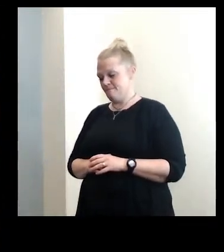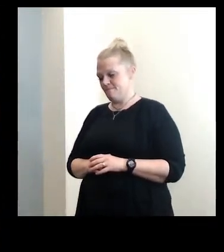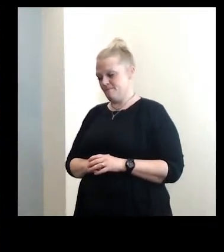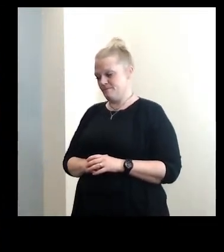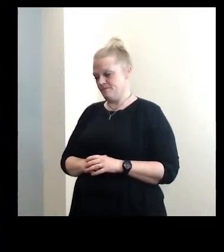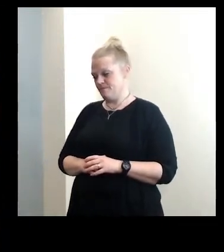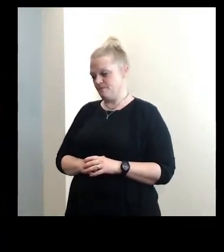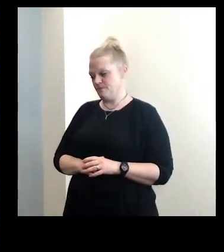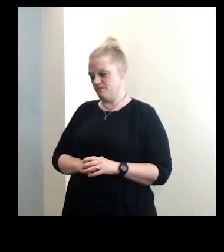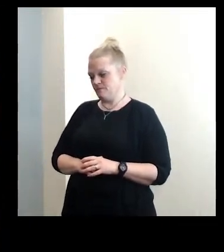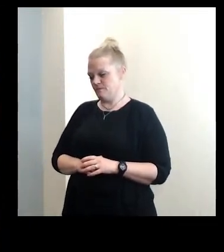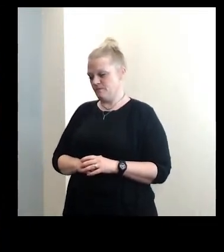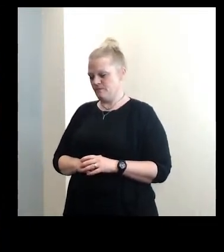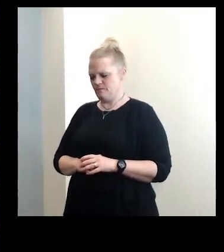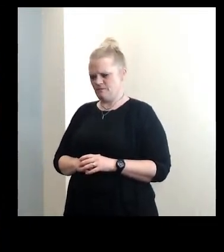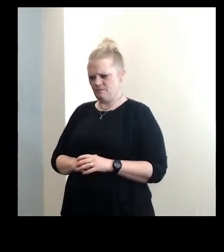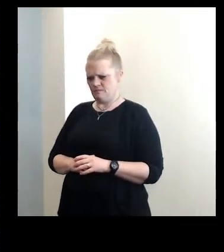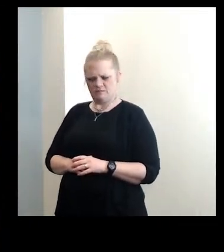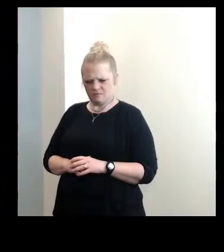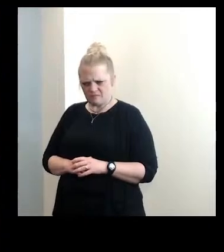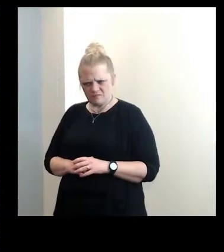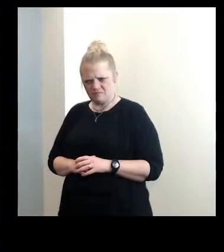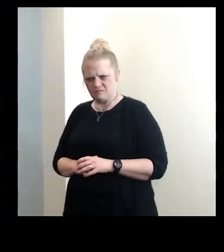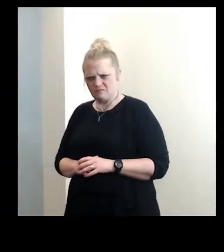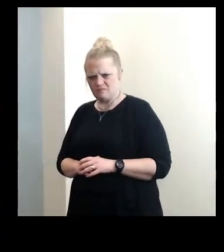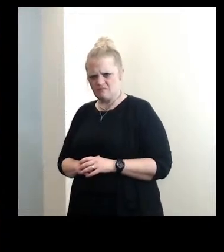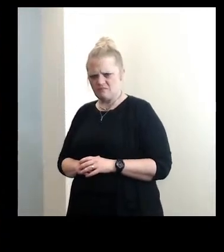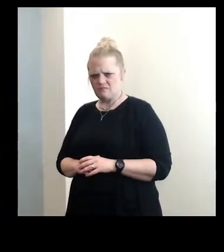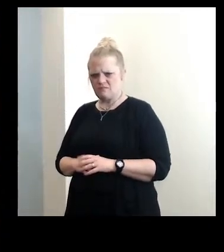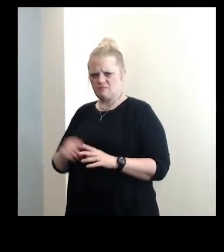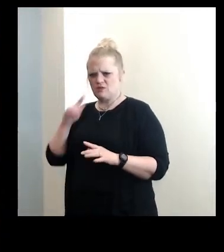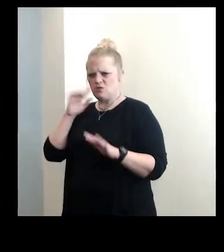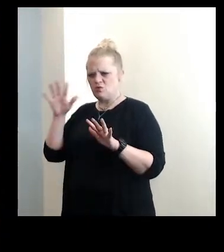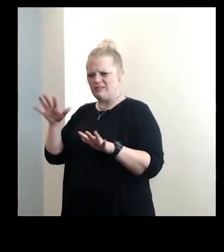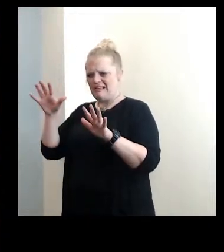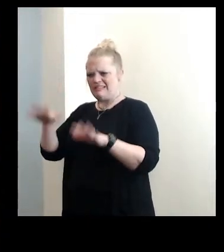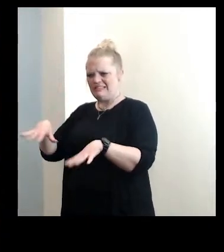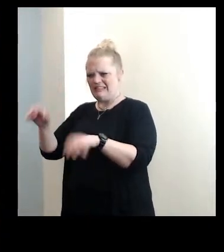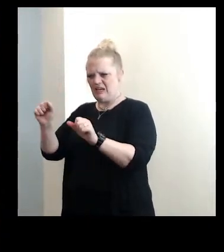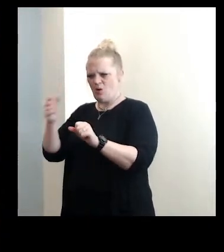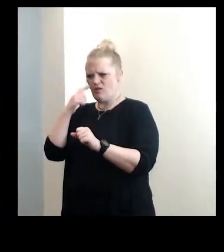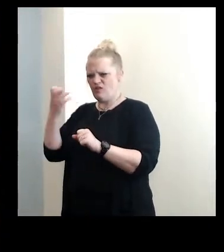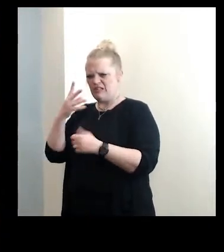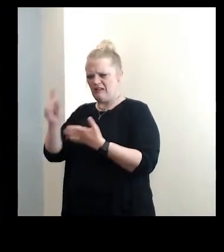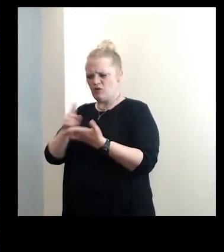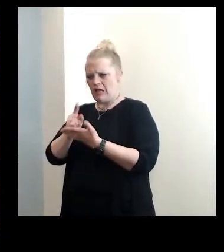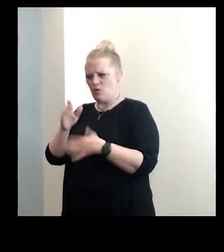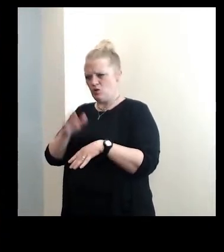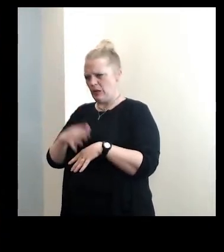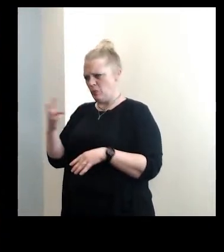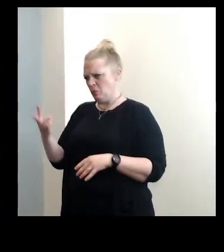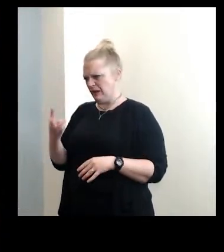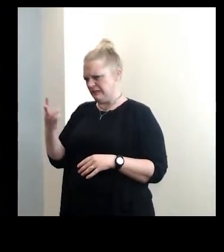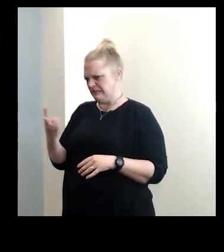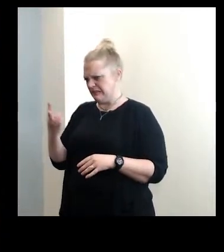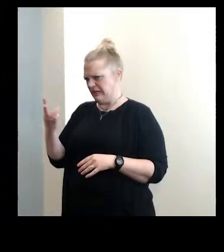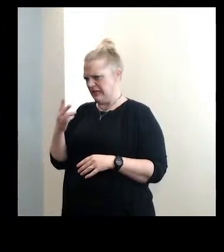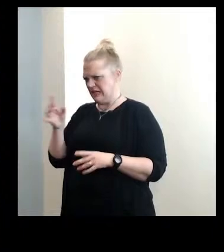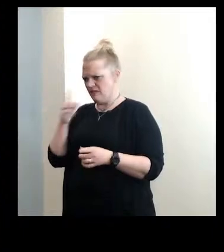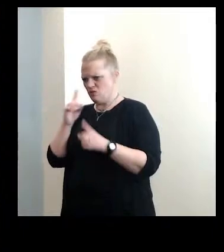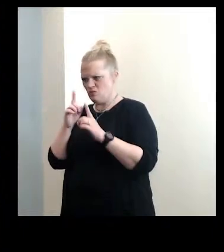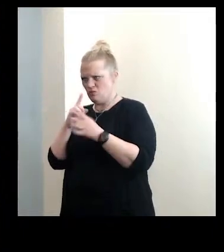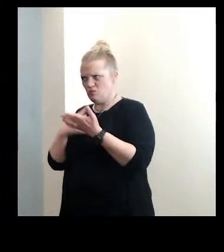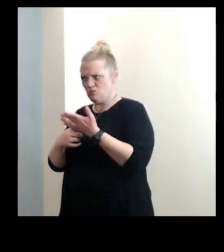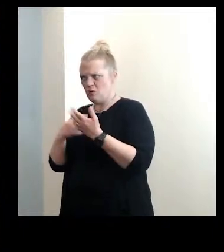had been a takeover of a unit of the Alden Correctional Facility for several hours on Monday. I was wondering if you'd spoken with the sheriff's